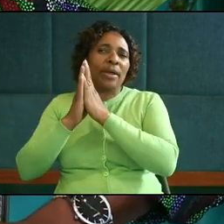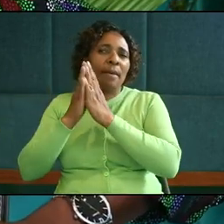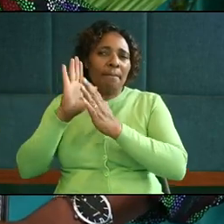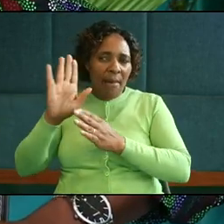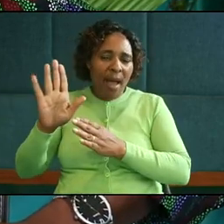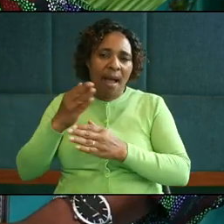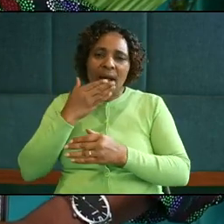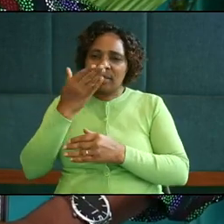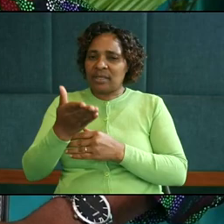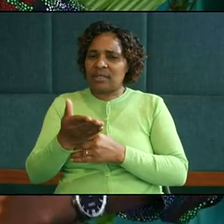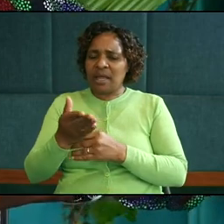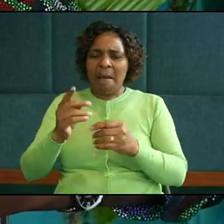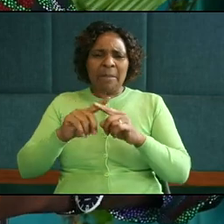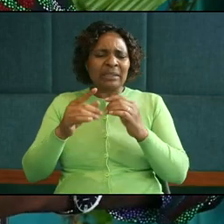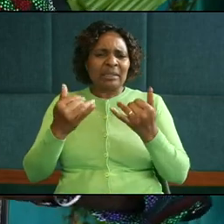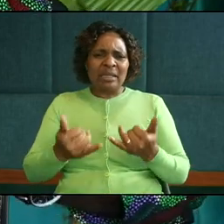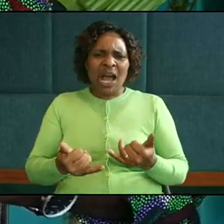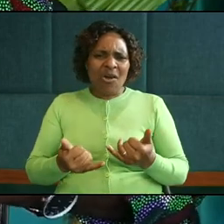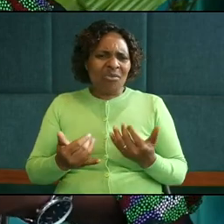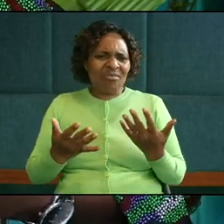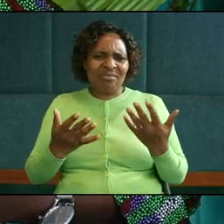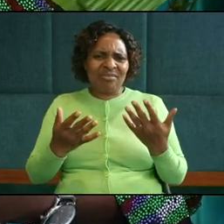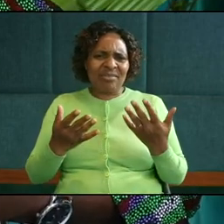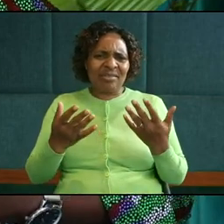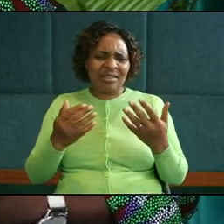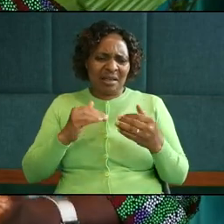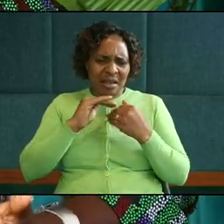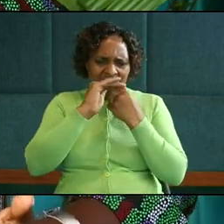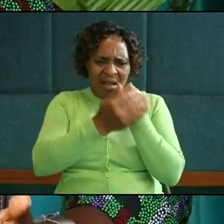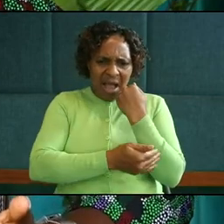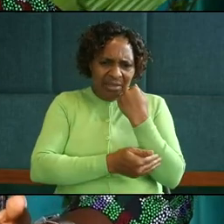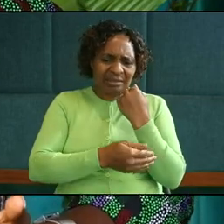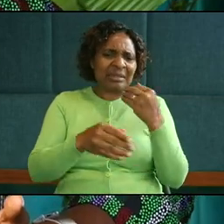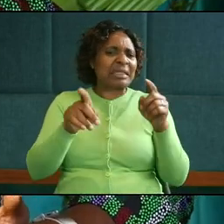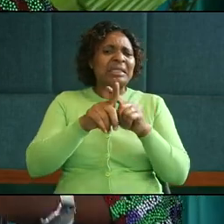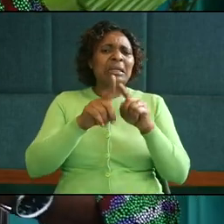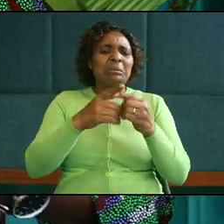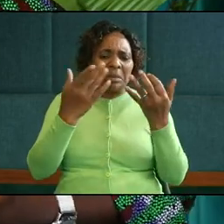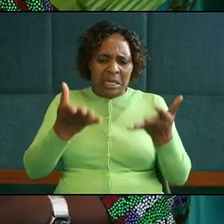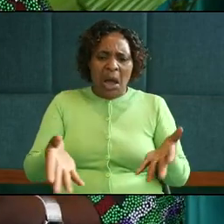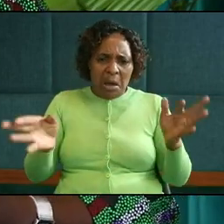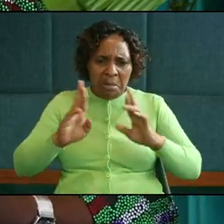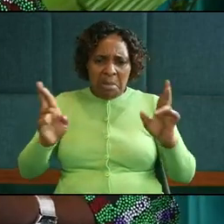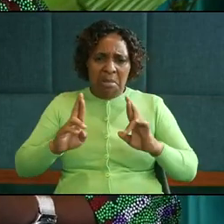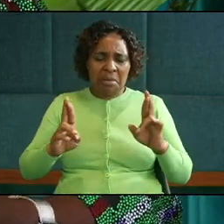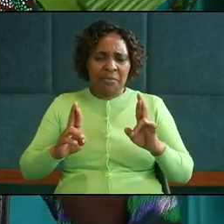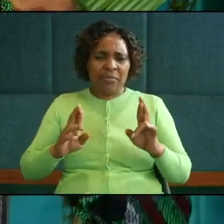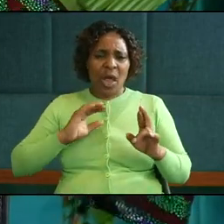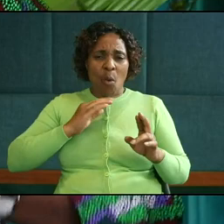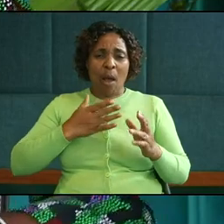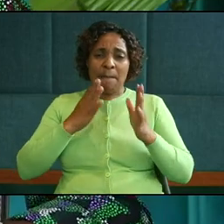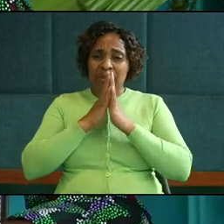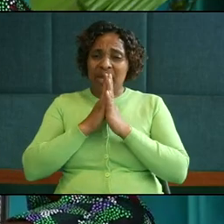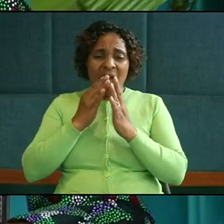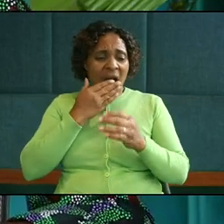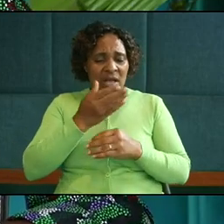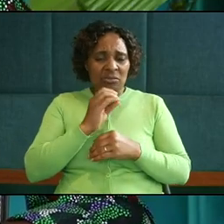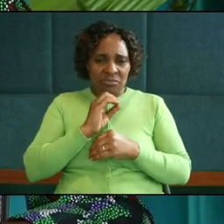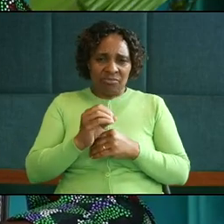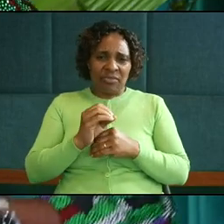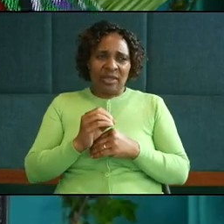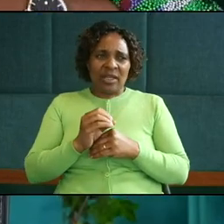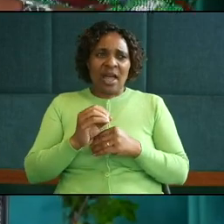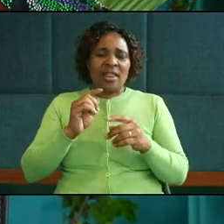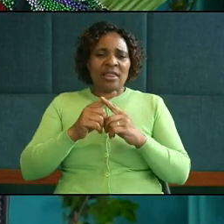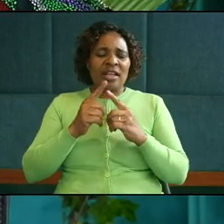answered." But now it's not that, you know, the thing is, she doesn't just get pregnant just like that. I mean, because our prayers are not answered just like that. I mean, so she